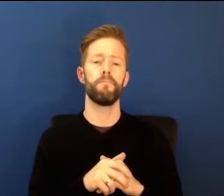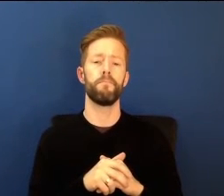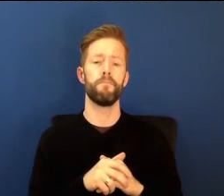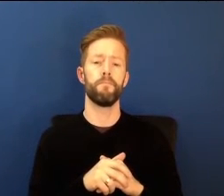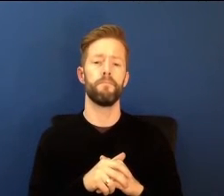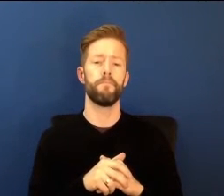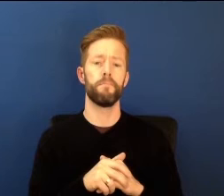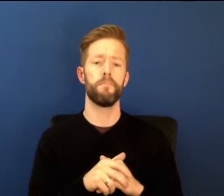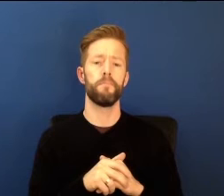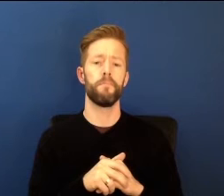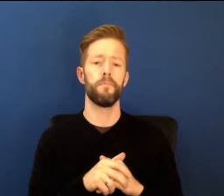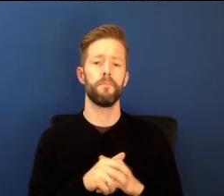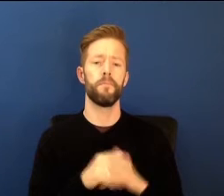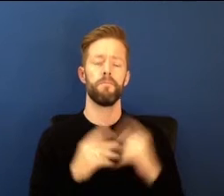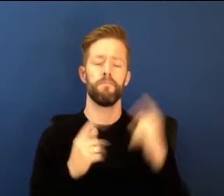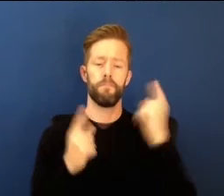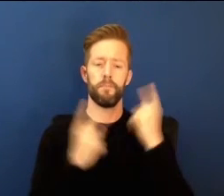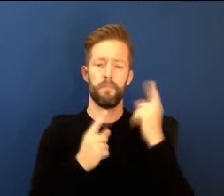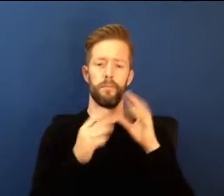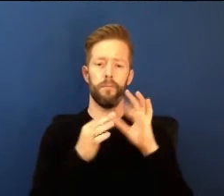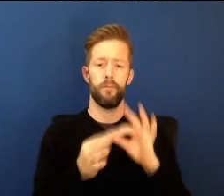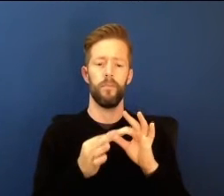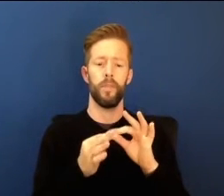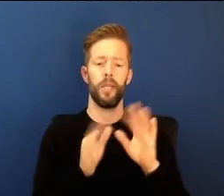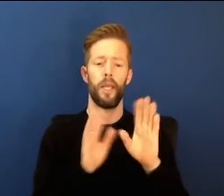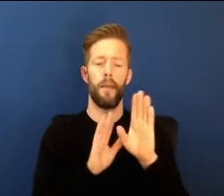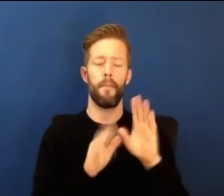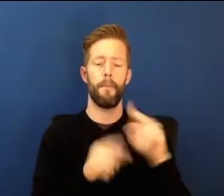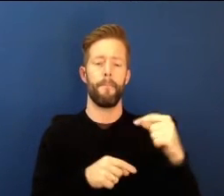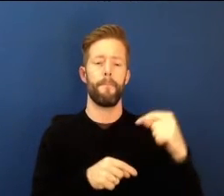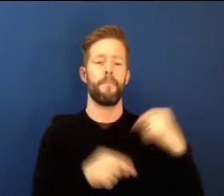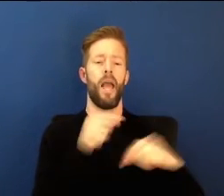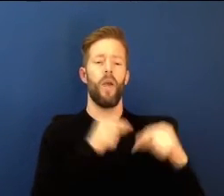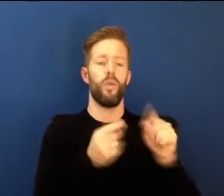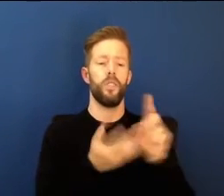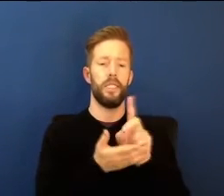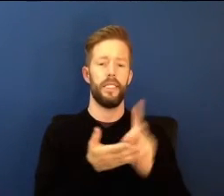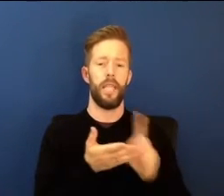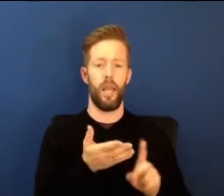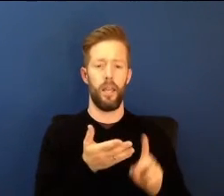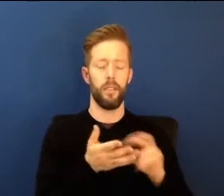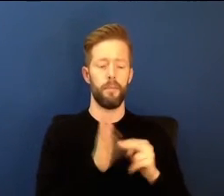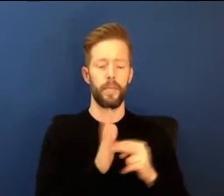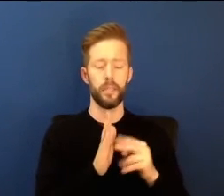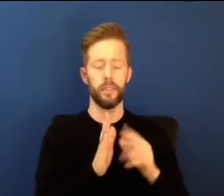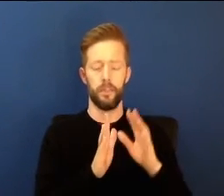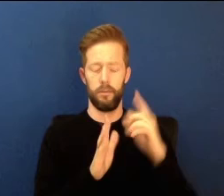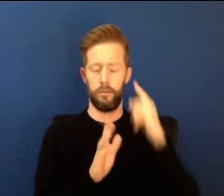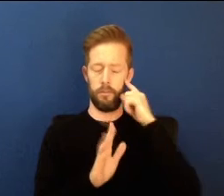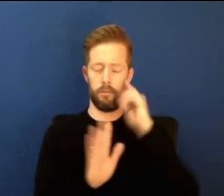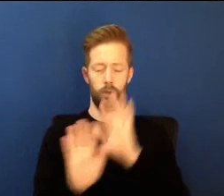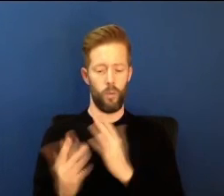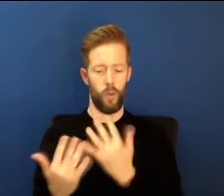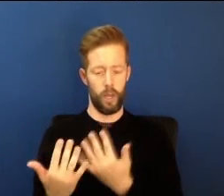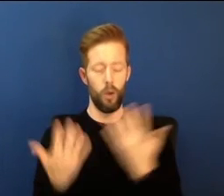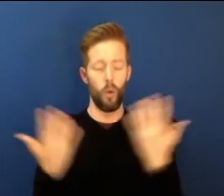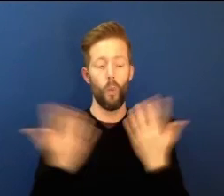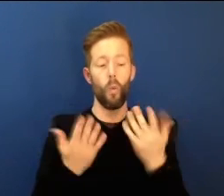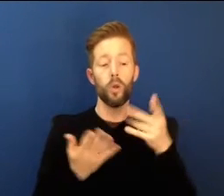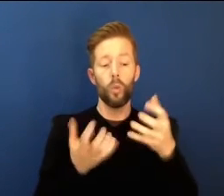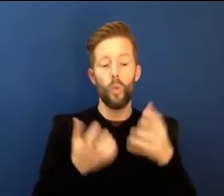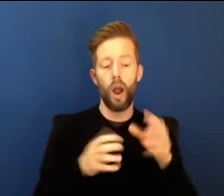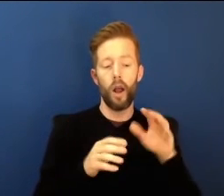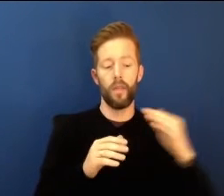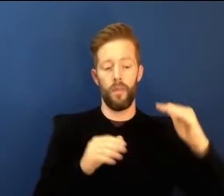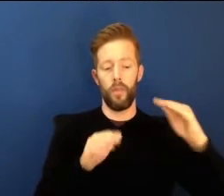I don't know, think about it in terms of backwards design. What's your end goal? What's the end goal of what you want children to get